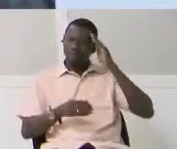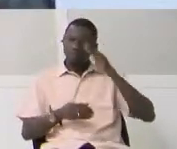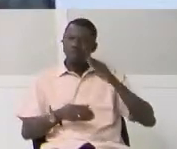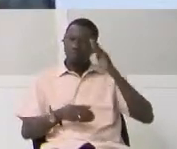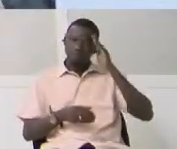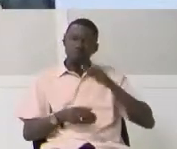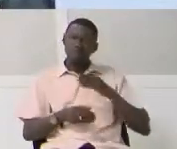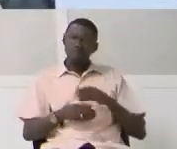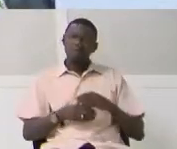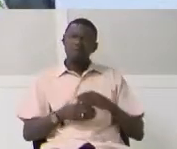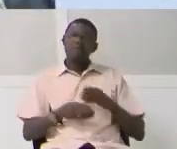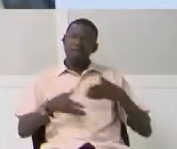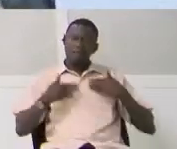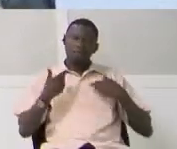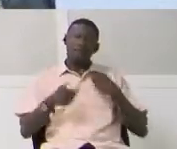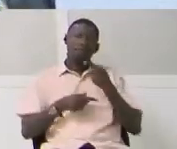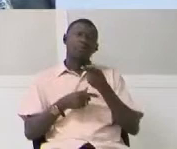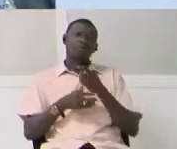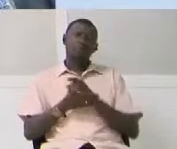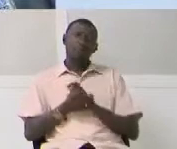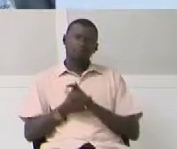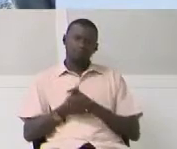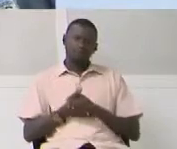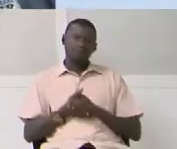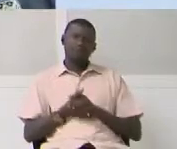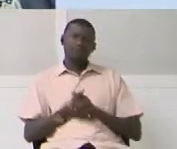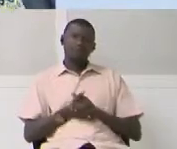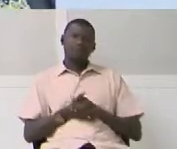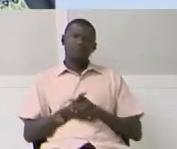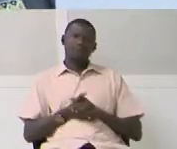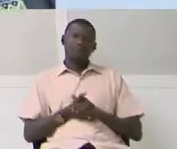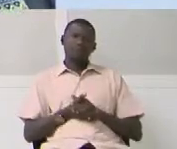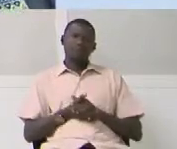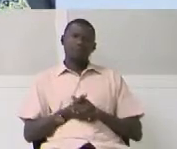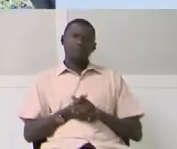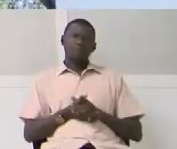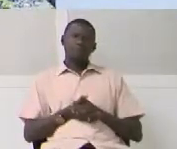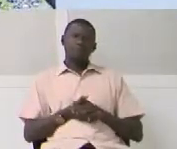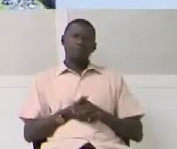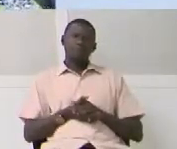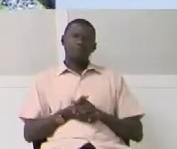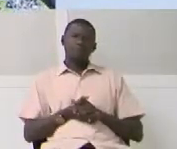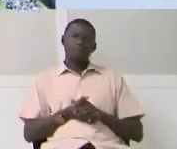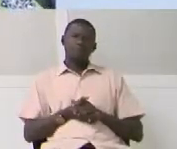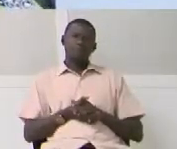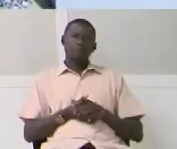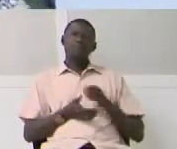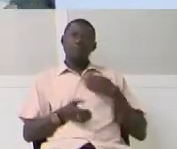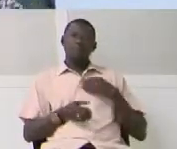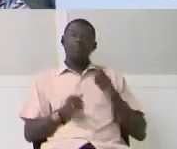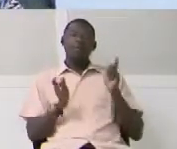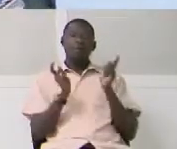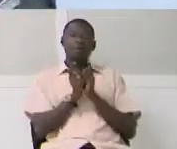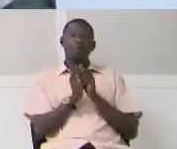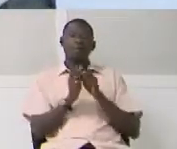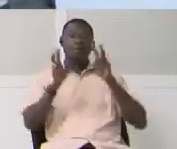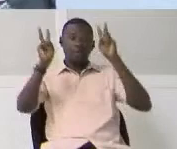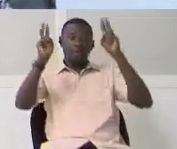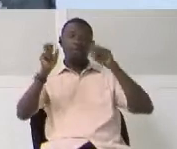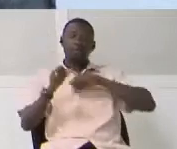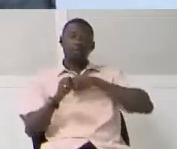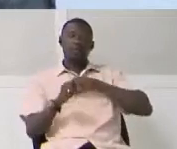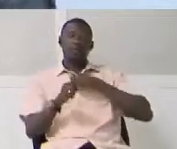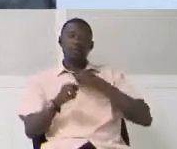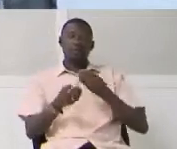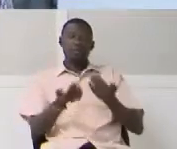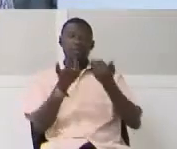Mom, yeah, mama just certificate. We bought a job, mom, medals and coin. You know, mama in Atalam. I met Yajama himself. He gave